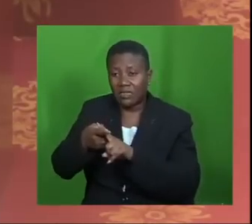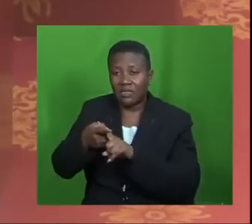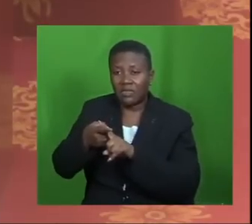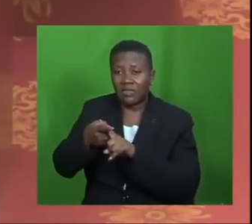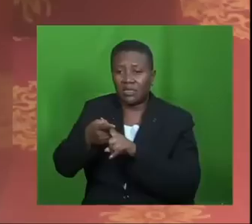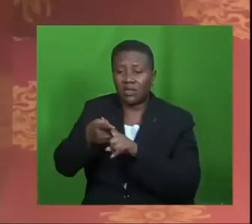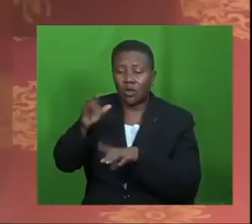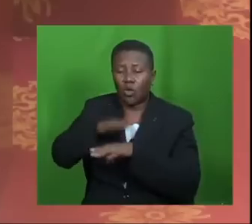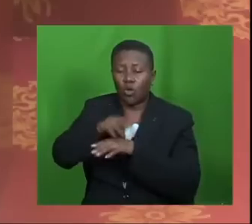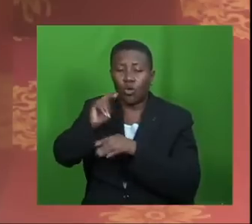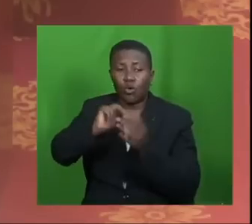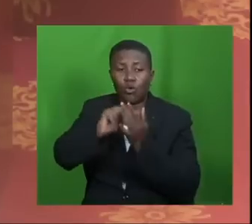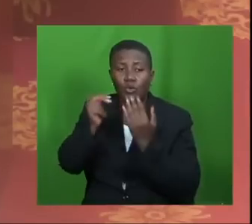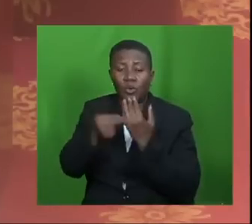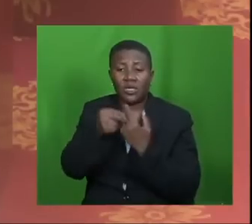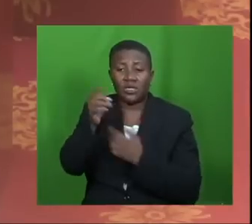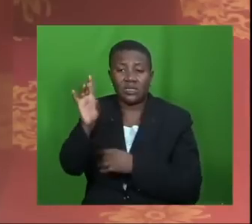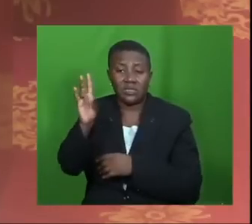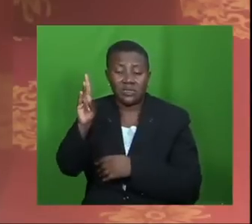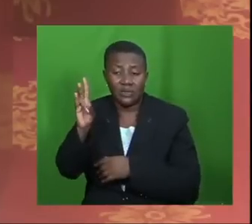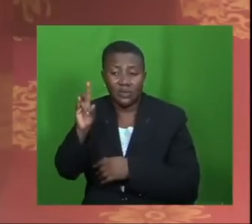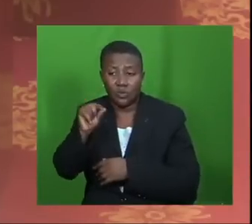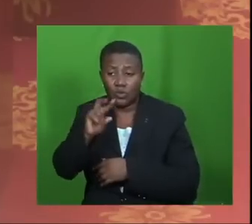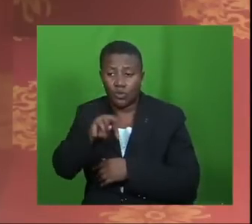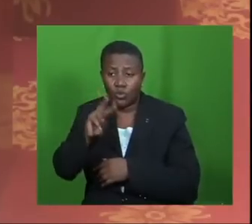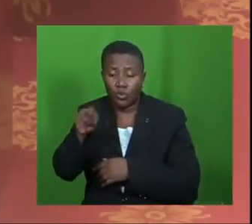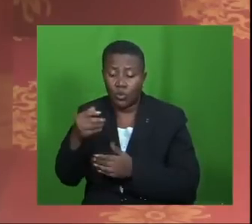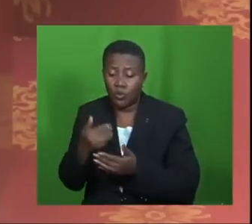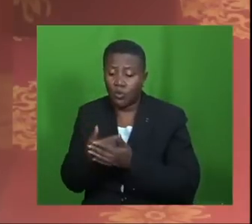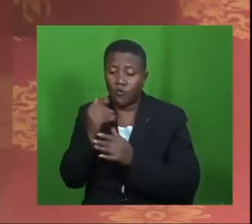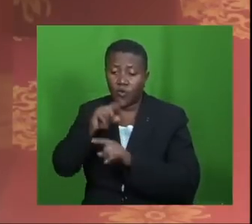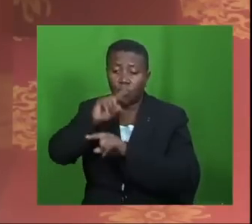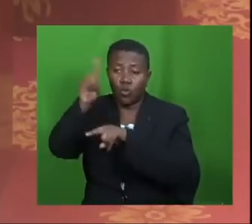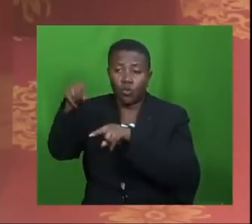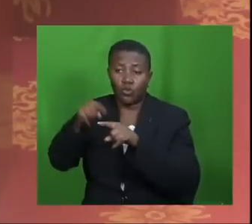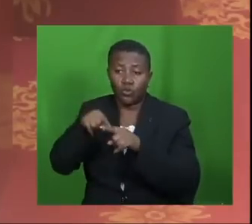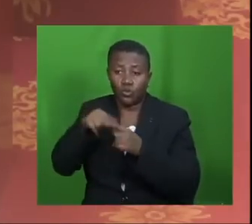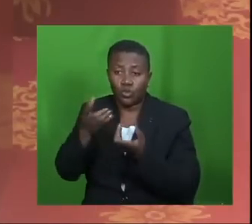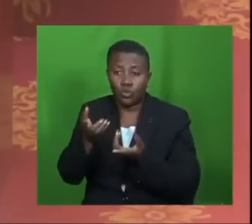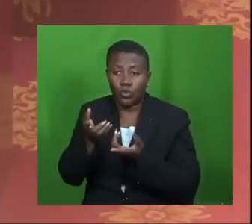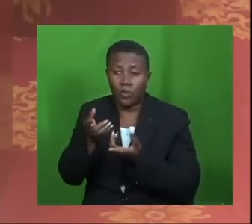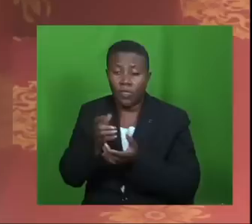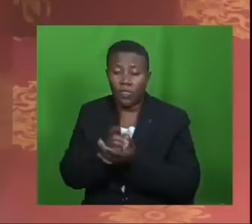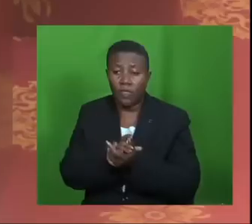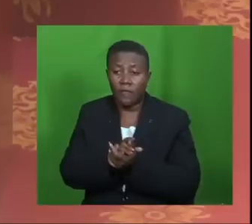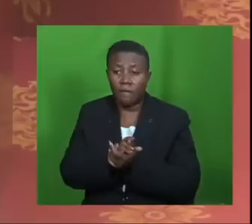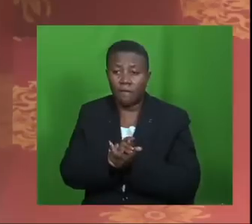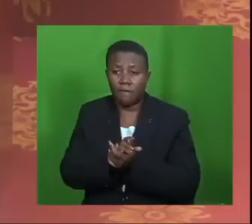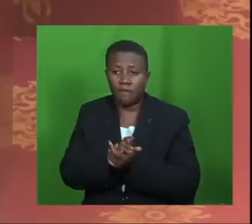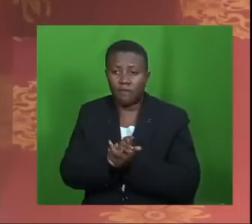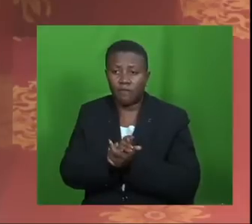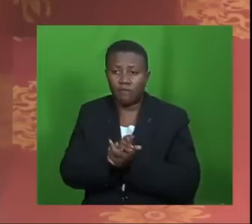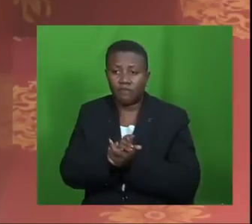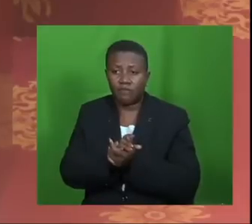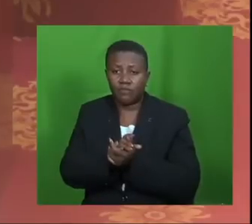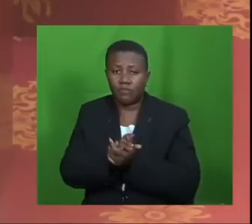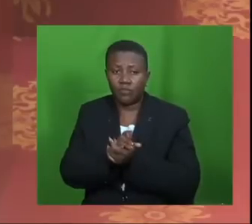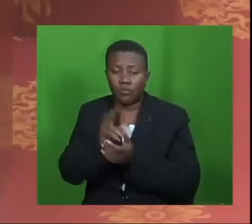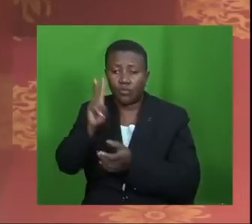November 17, 2022, before departing to Qatar. The Black Stars won the match 2-0